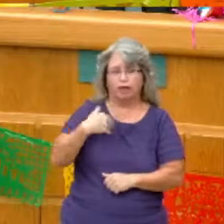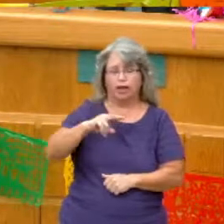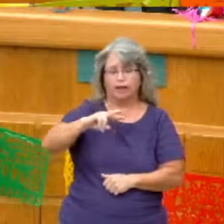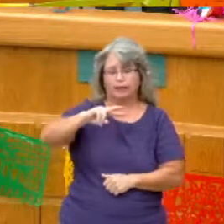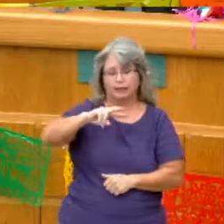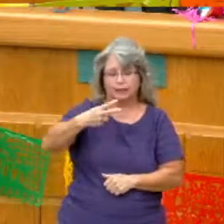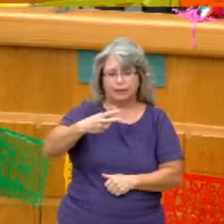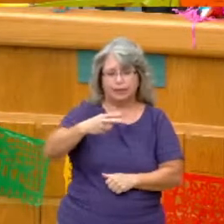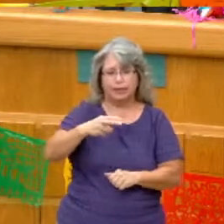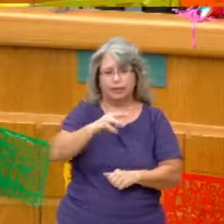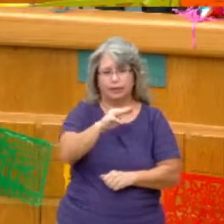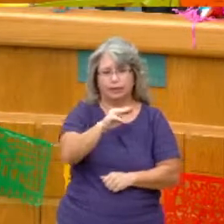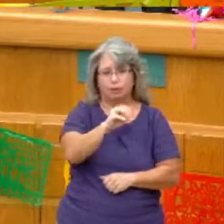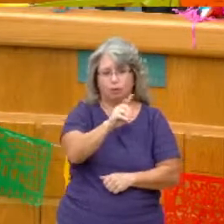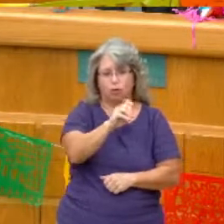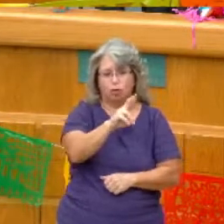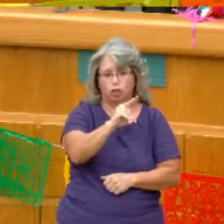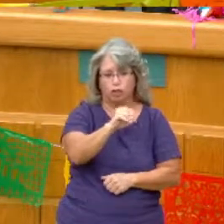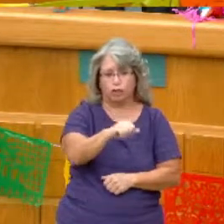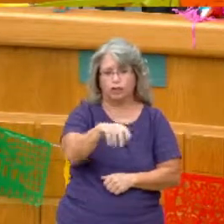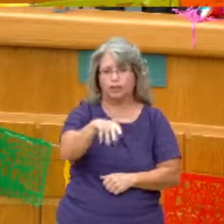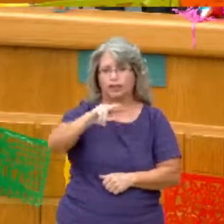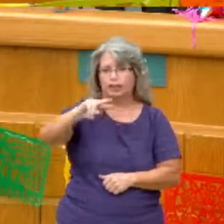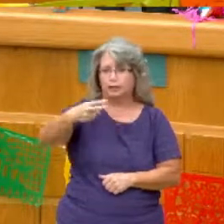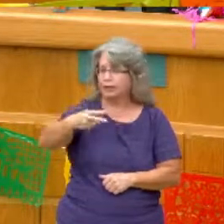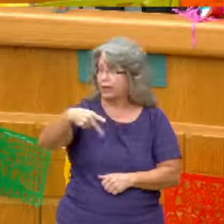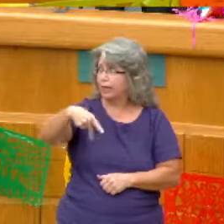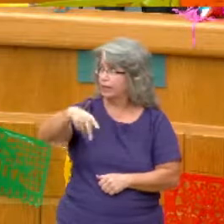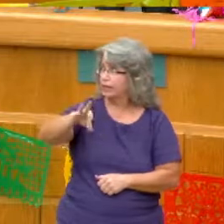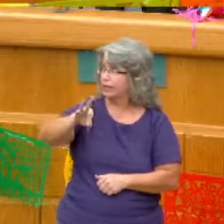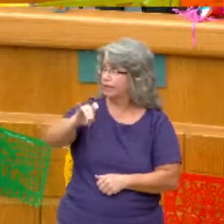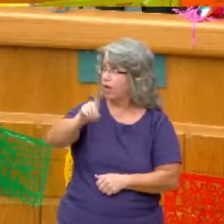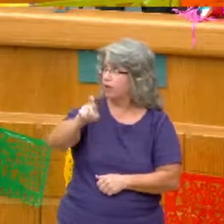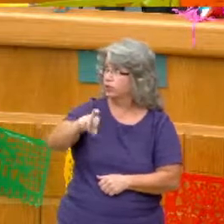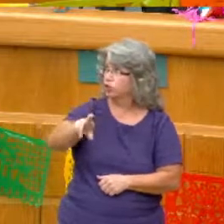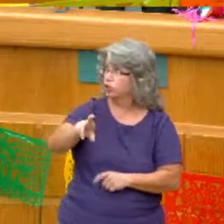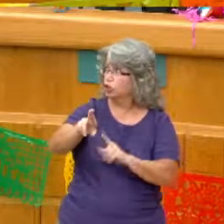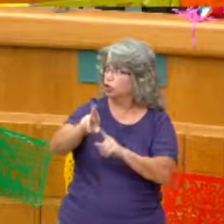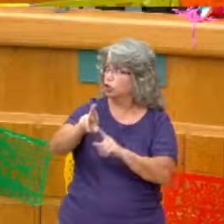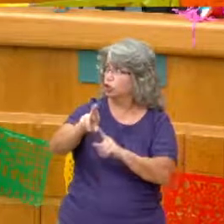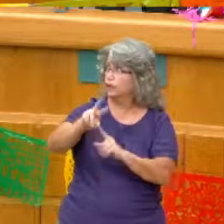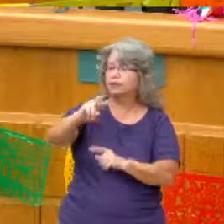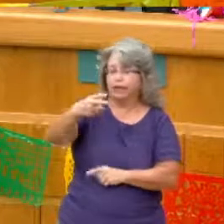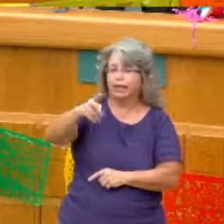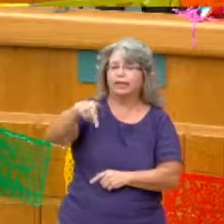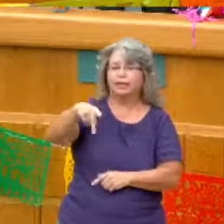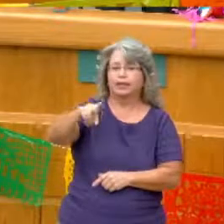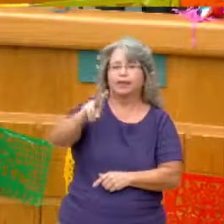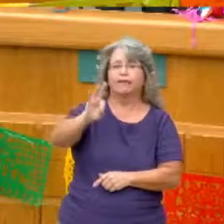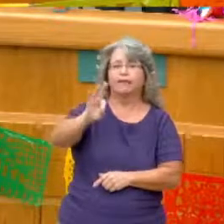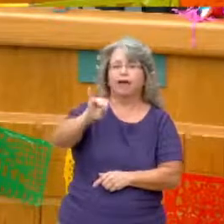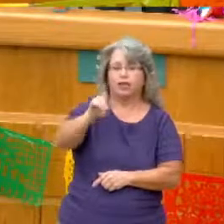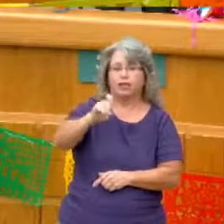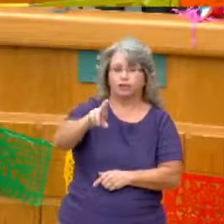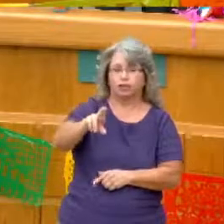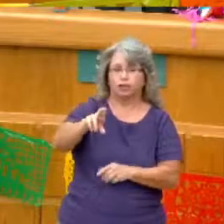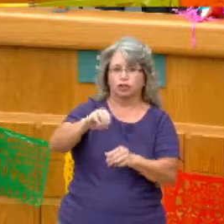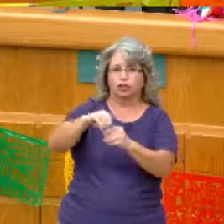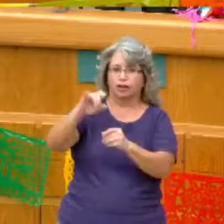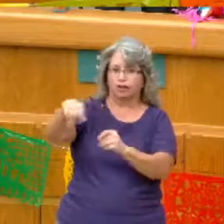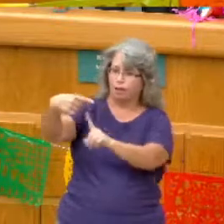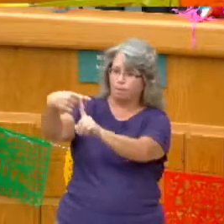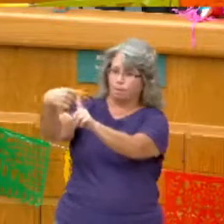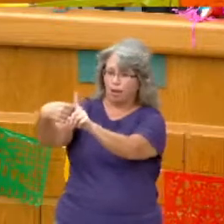vaccine in any of those months, January through August, these are when you would be eligible to receive